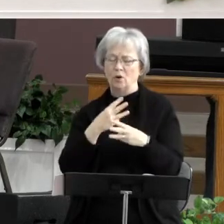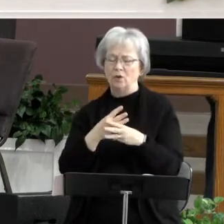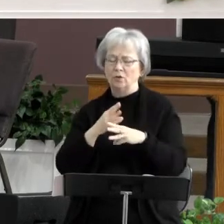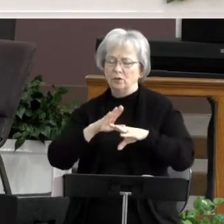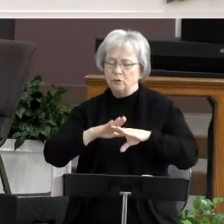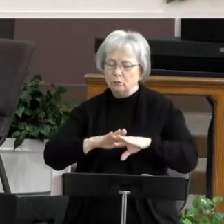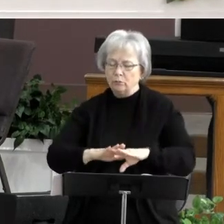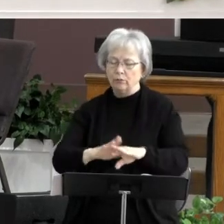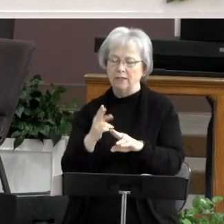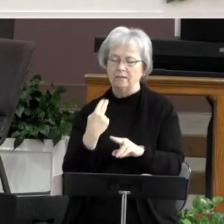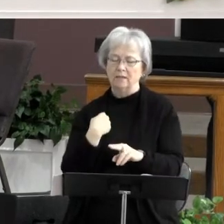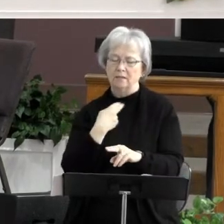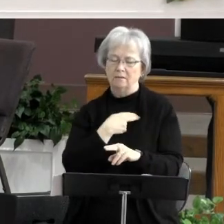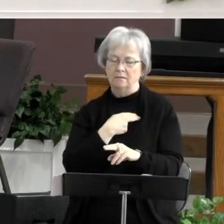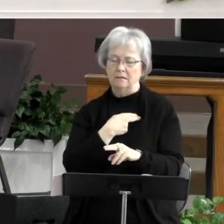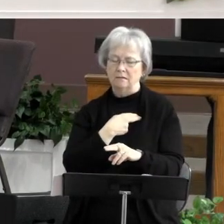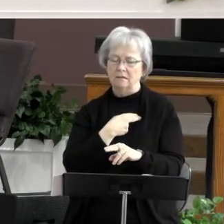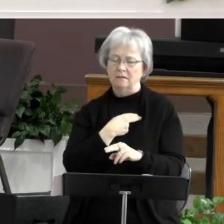us.